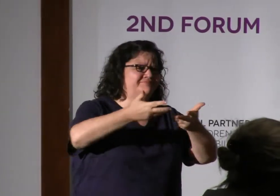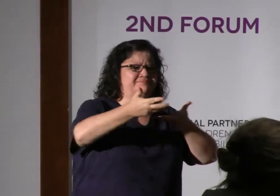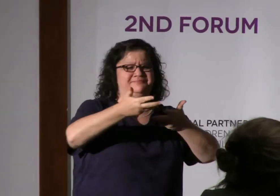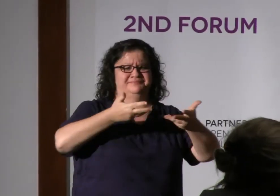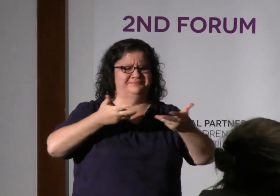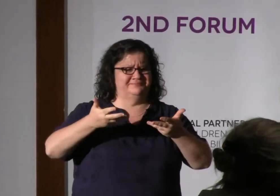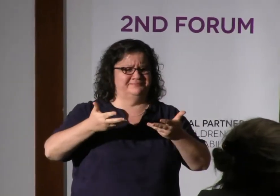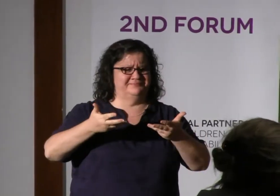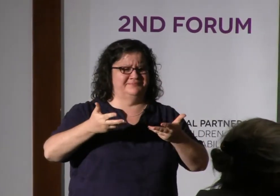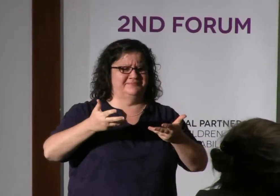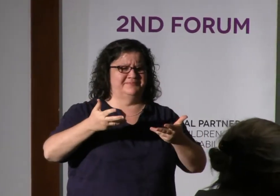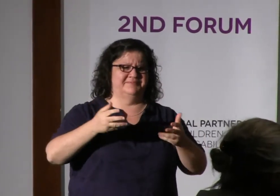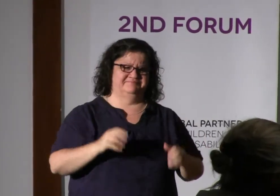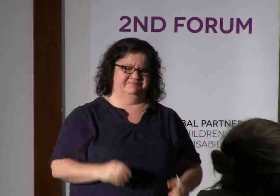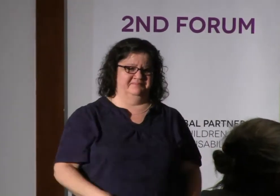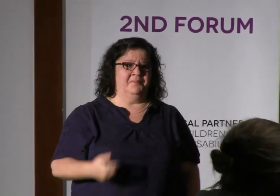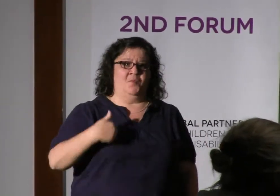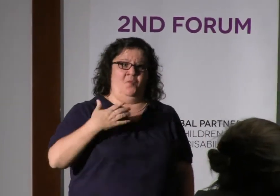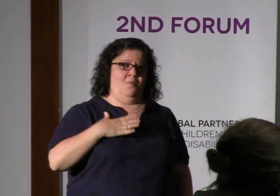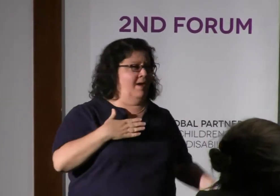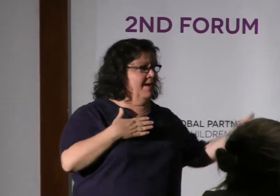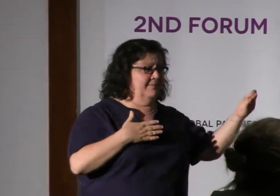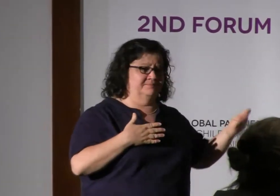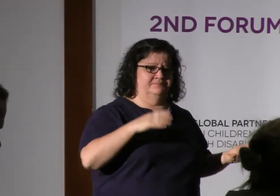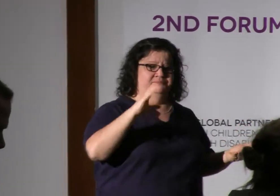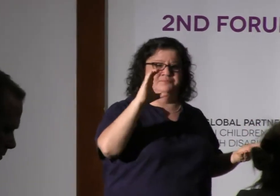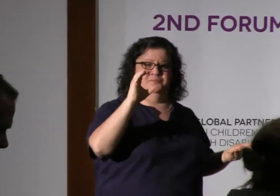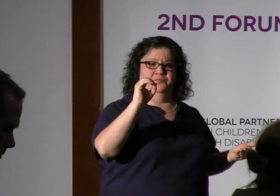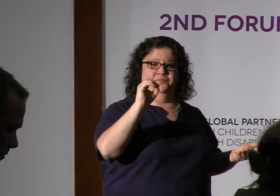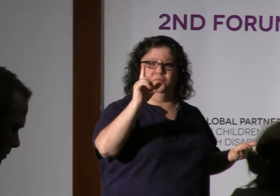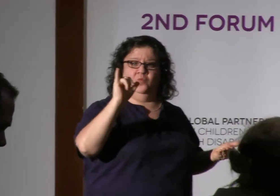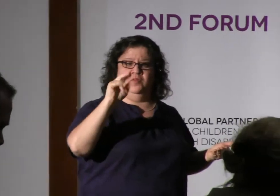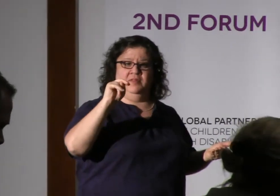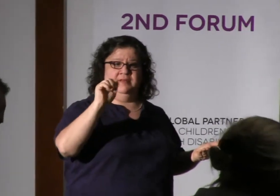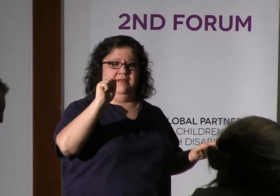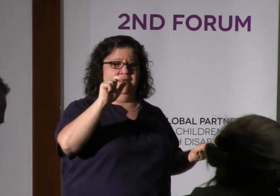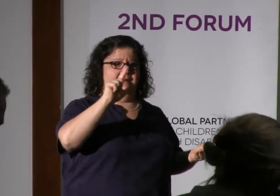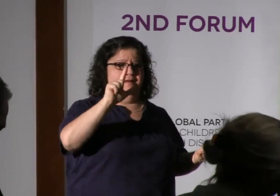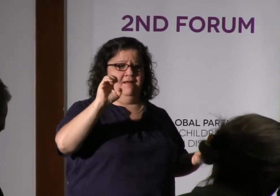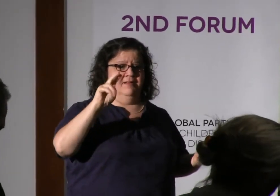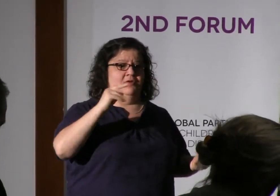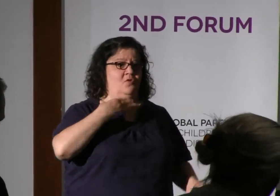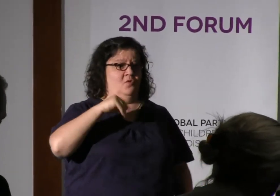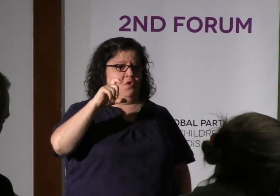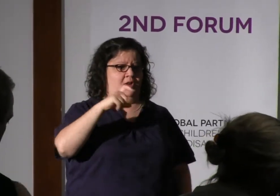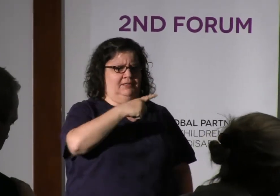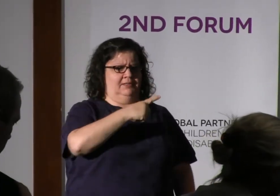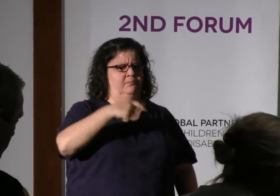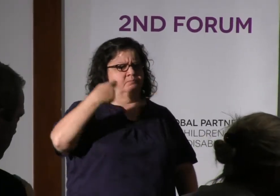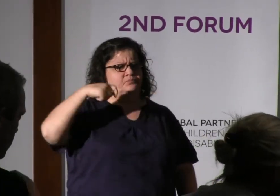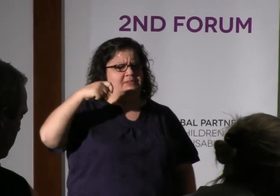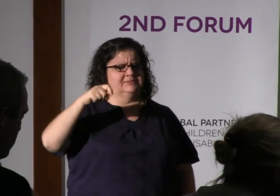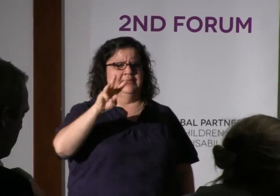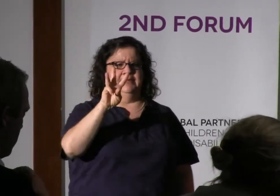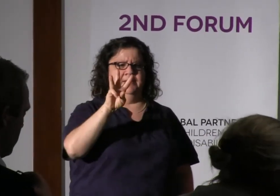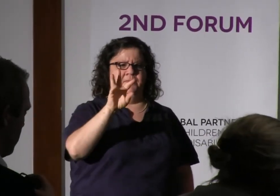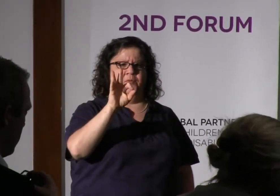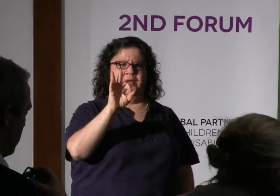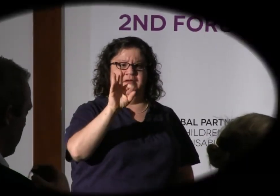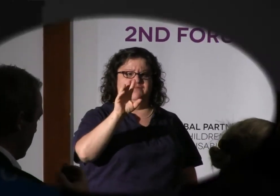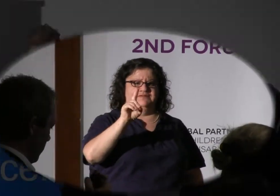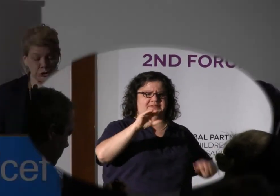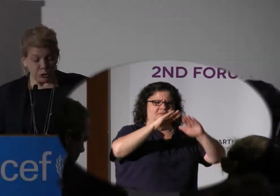World Federation of the Deaf, and our evening's MC. Colin is a world leader in deaf